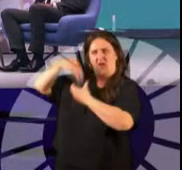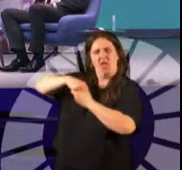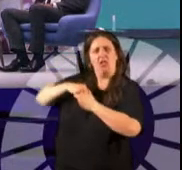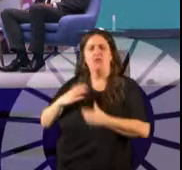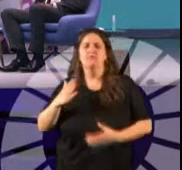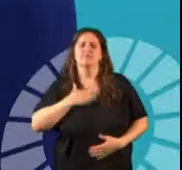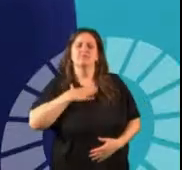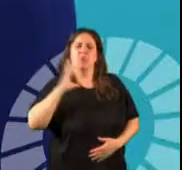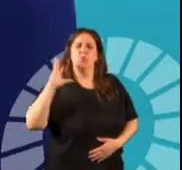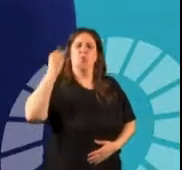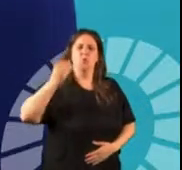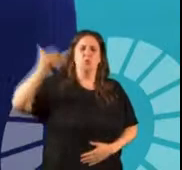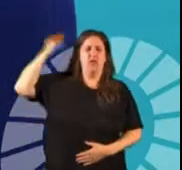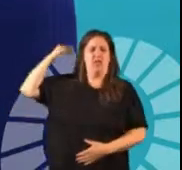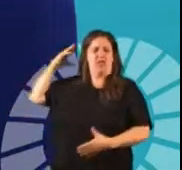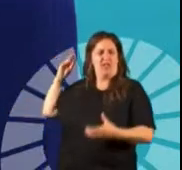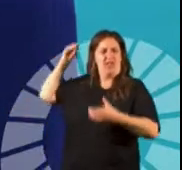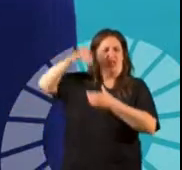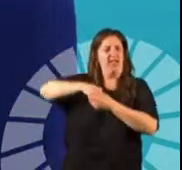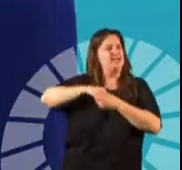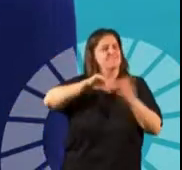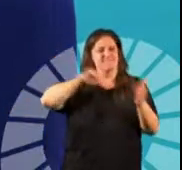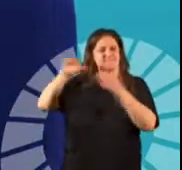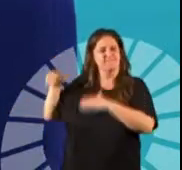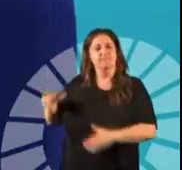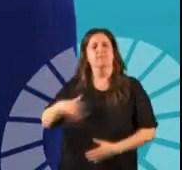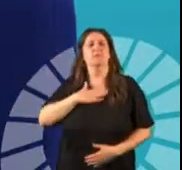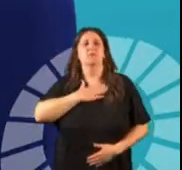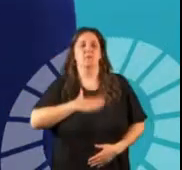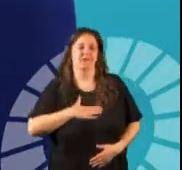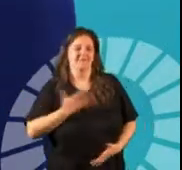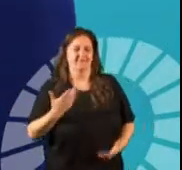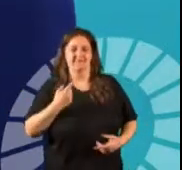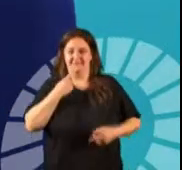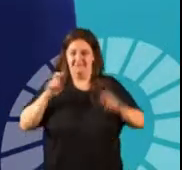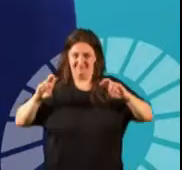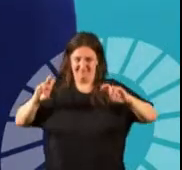can say it in English, we've got to push back against the pushback.